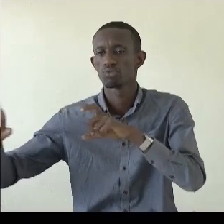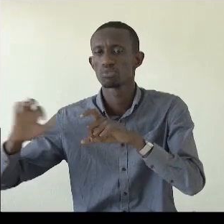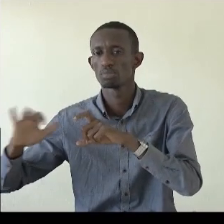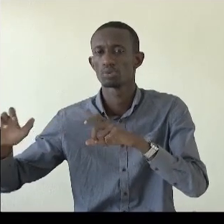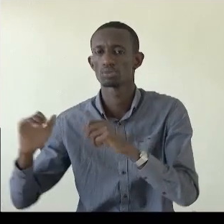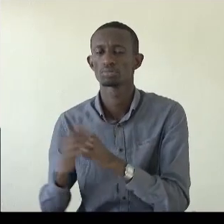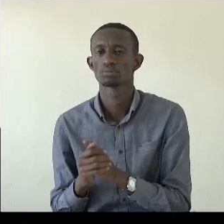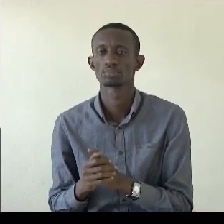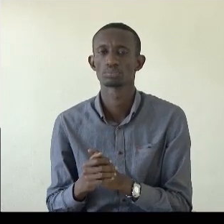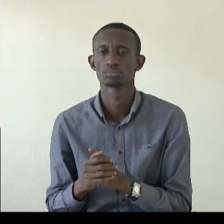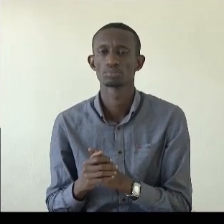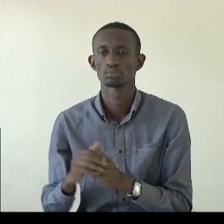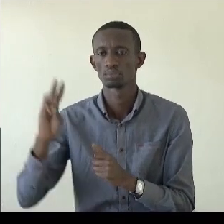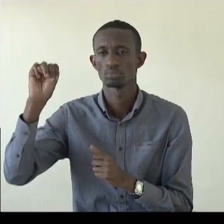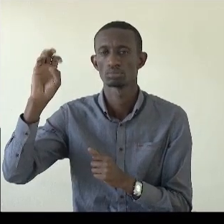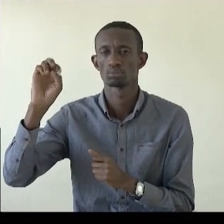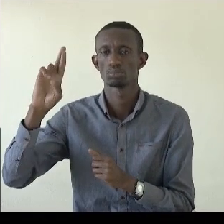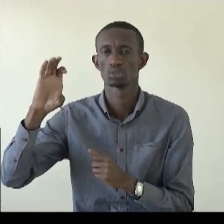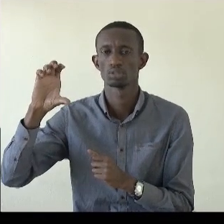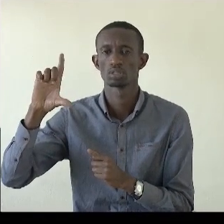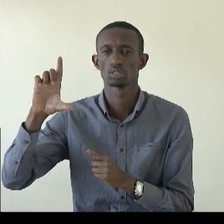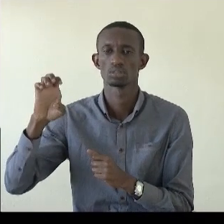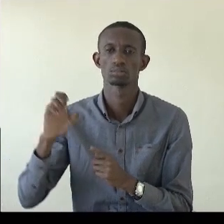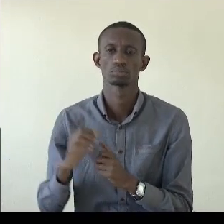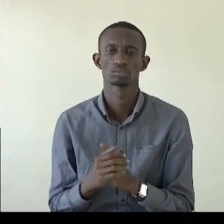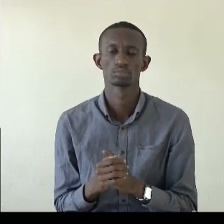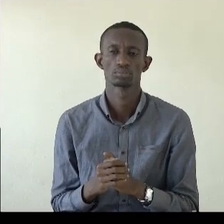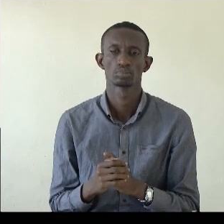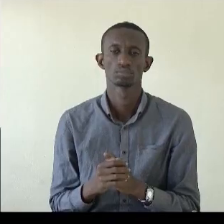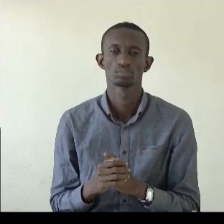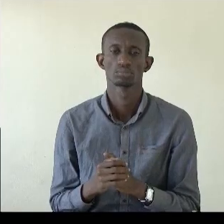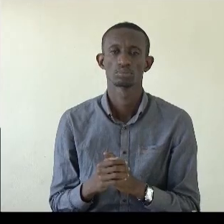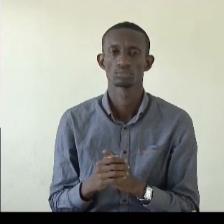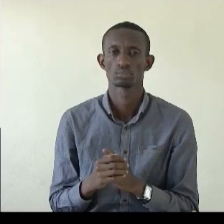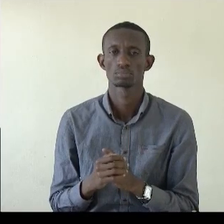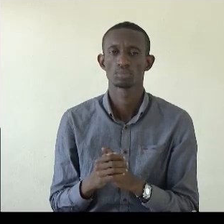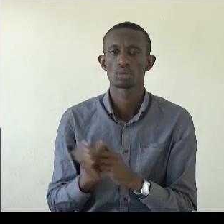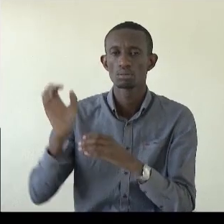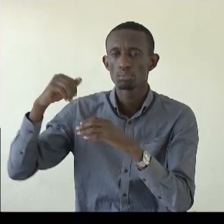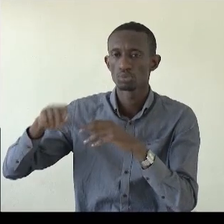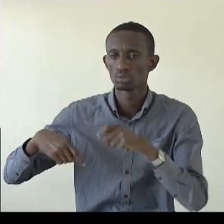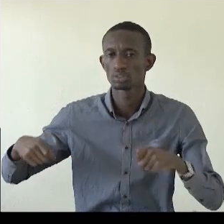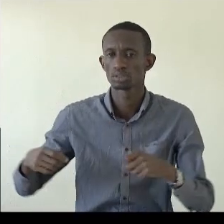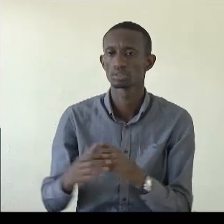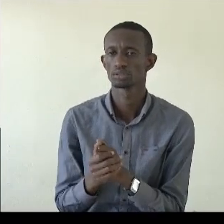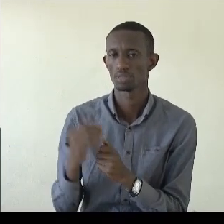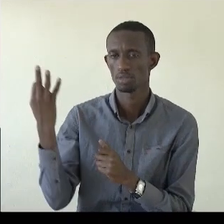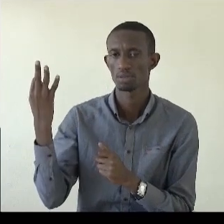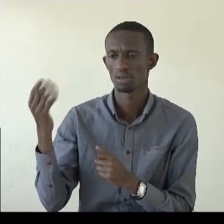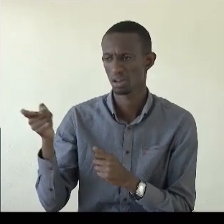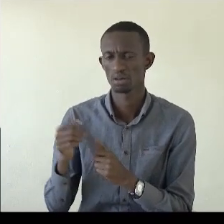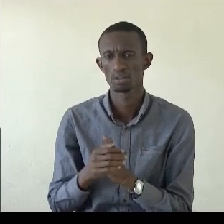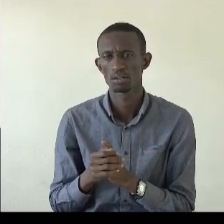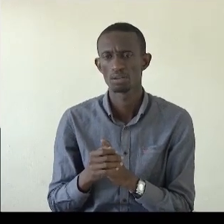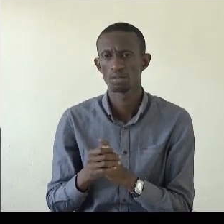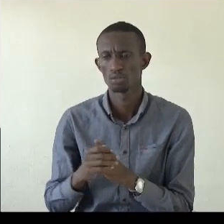ring in reaction 3. This is the reaction 3. So what is the formula? So